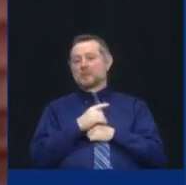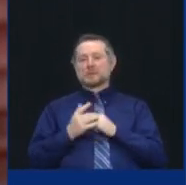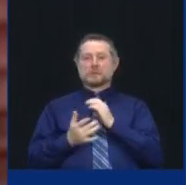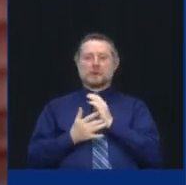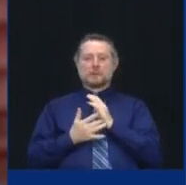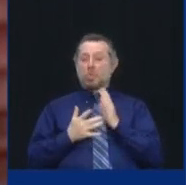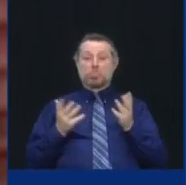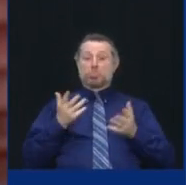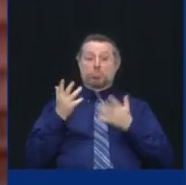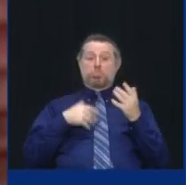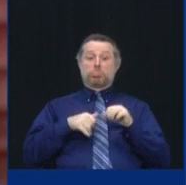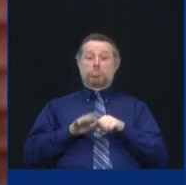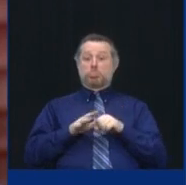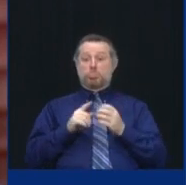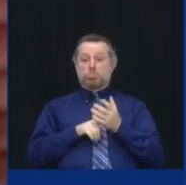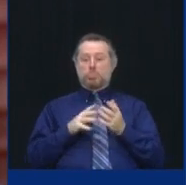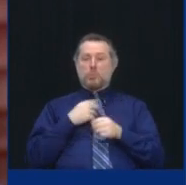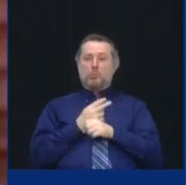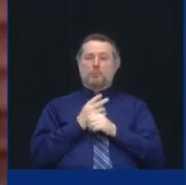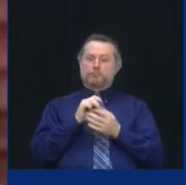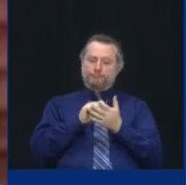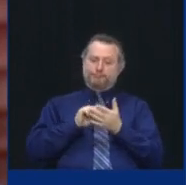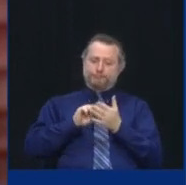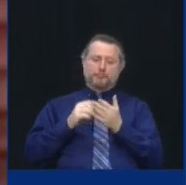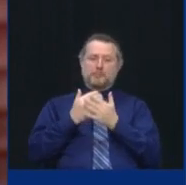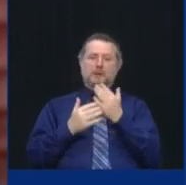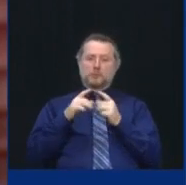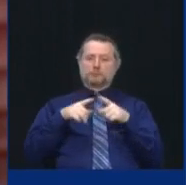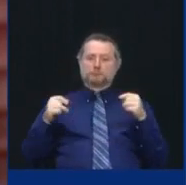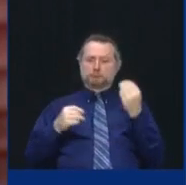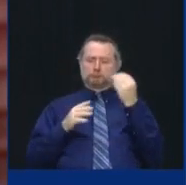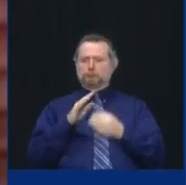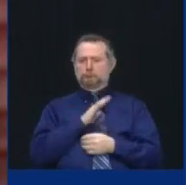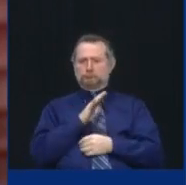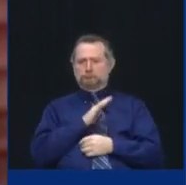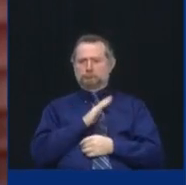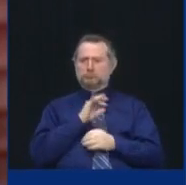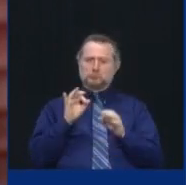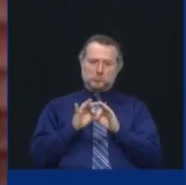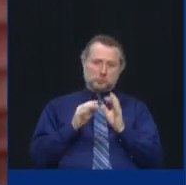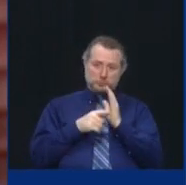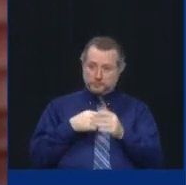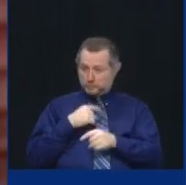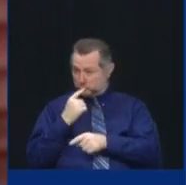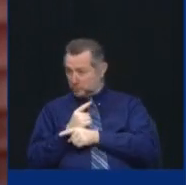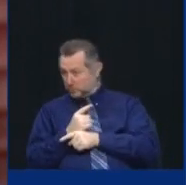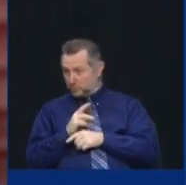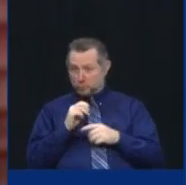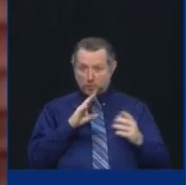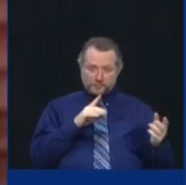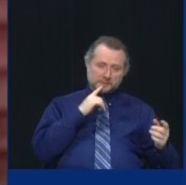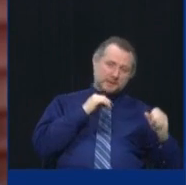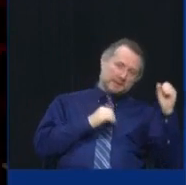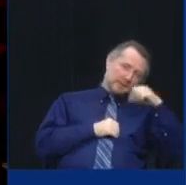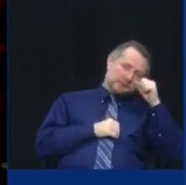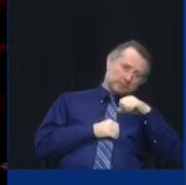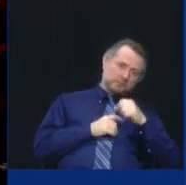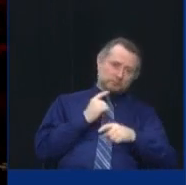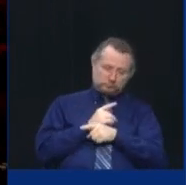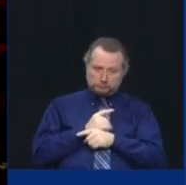with cards, and they would have to present the card. Did I get that right, Rob? Yeah, it's available